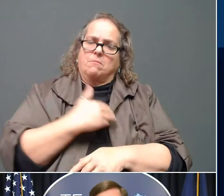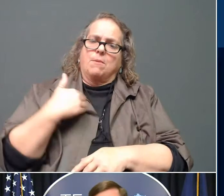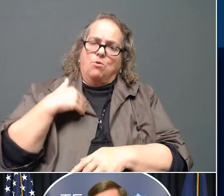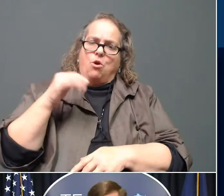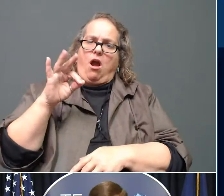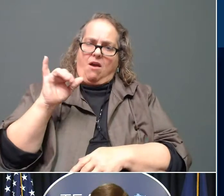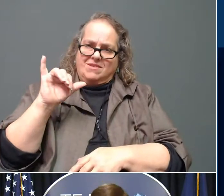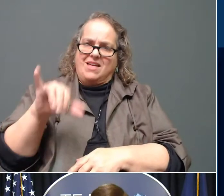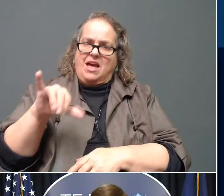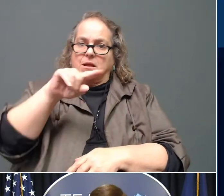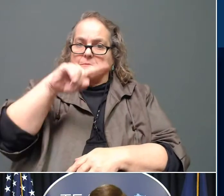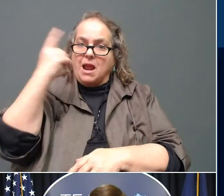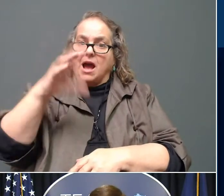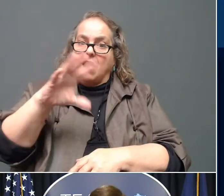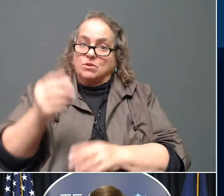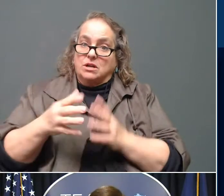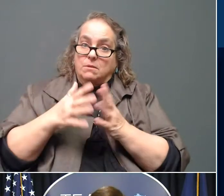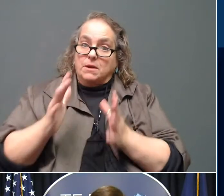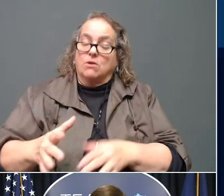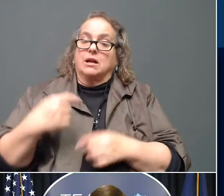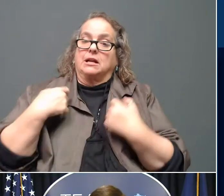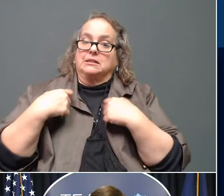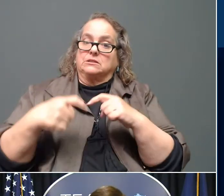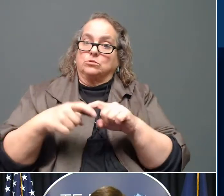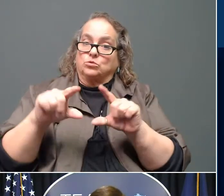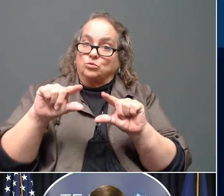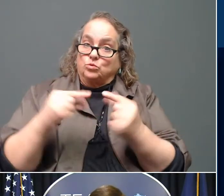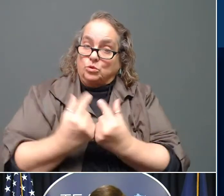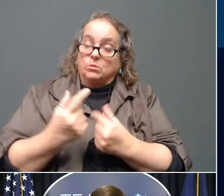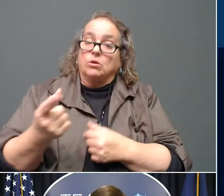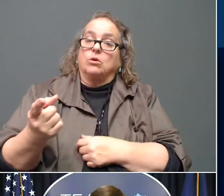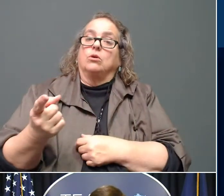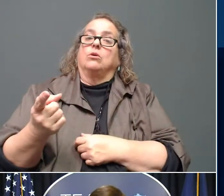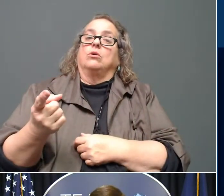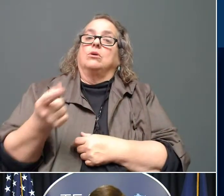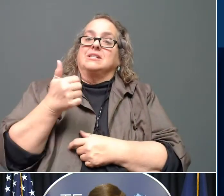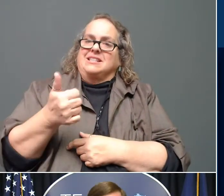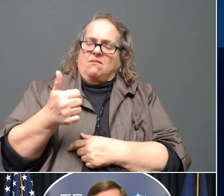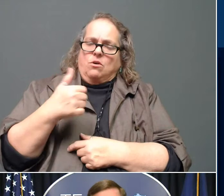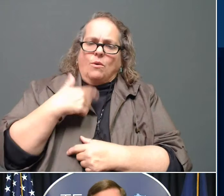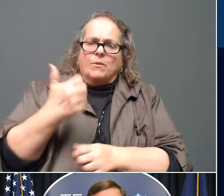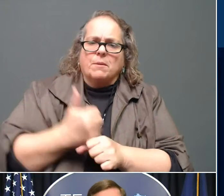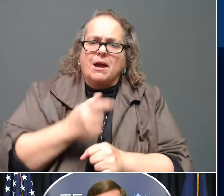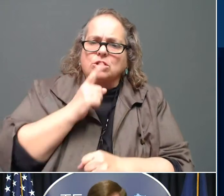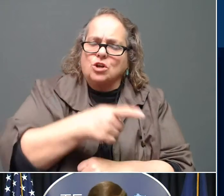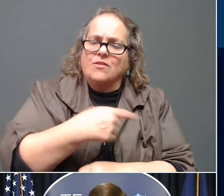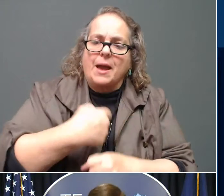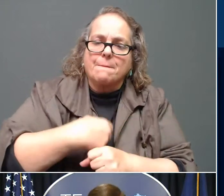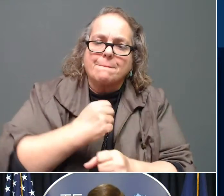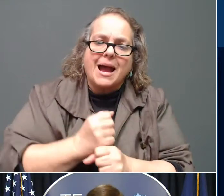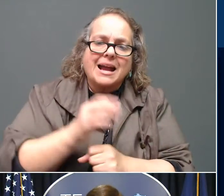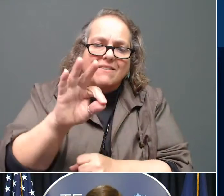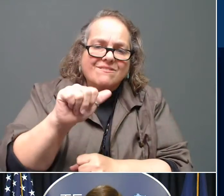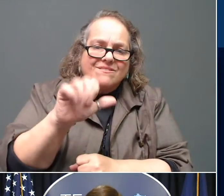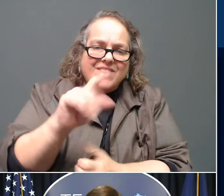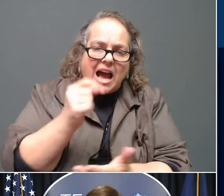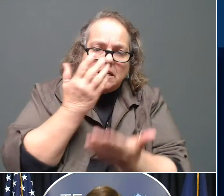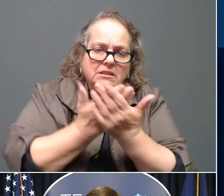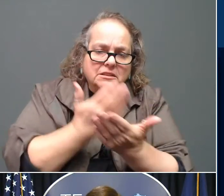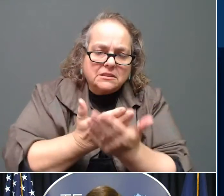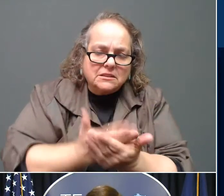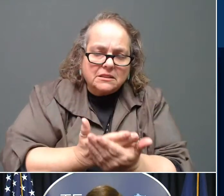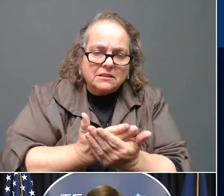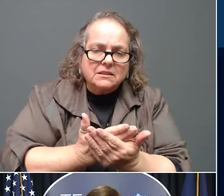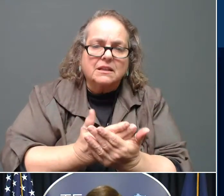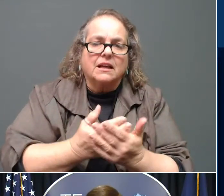is misinformation is prevalent. People want to make fact-based decisions rather than just being told what to do. They